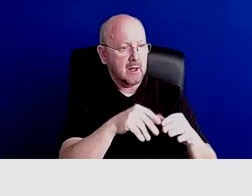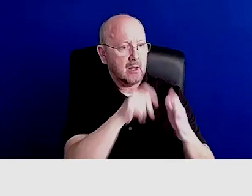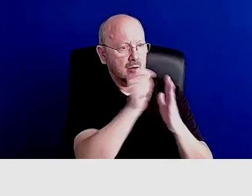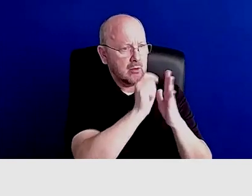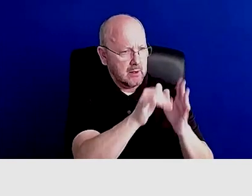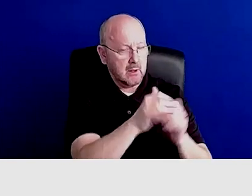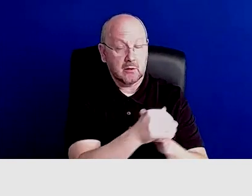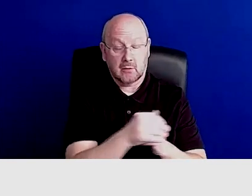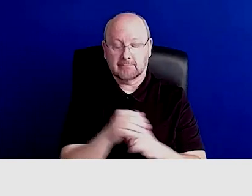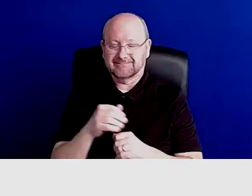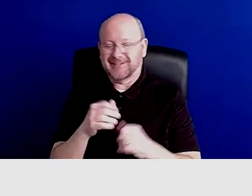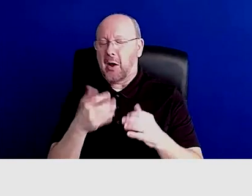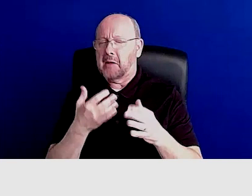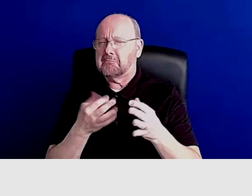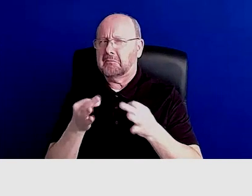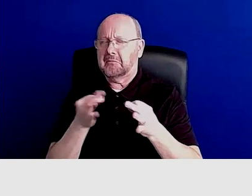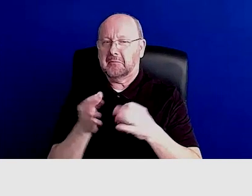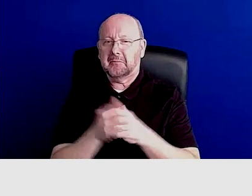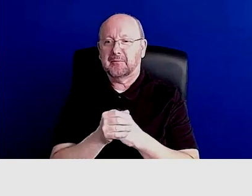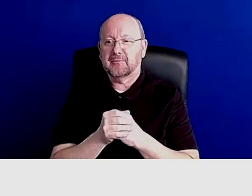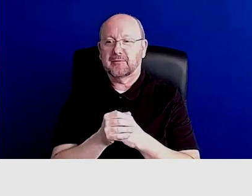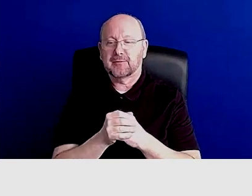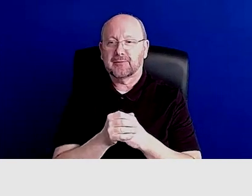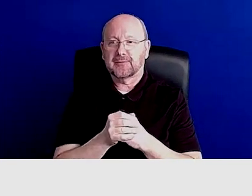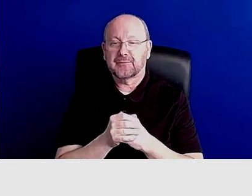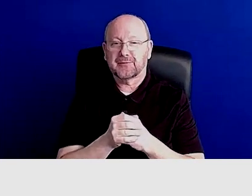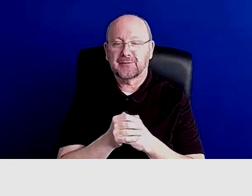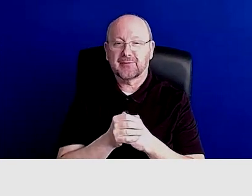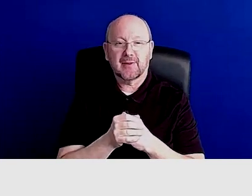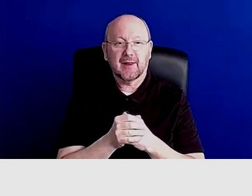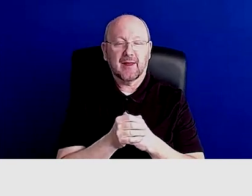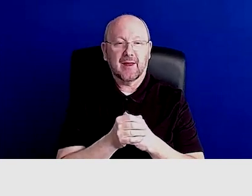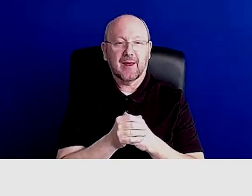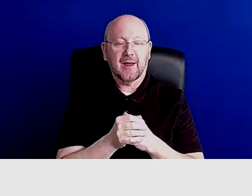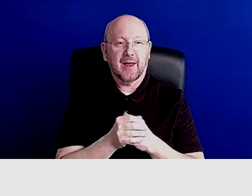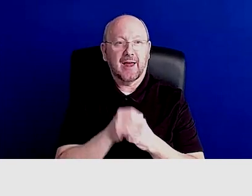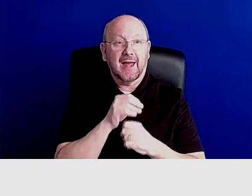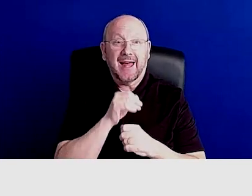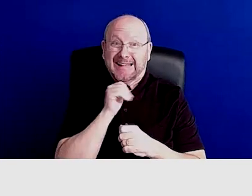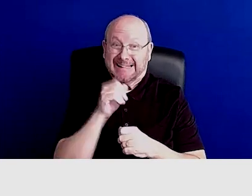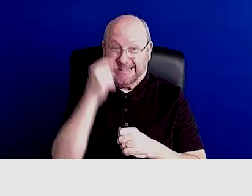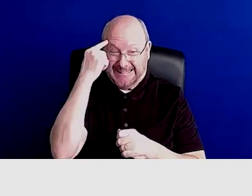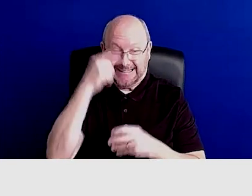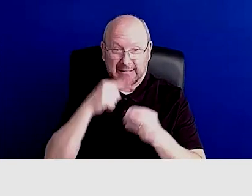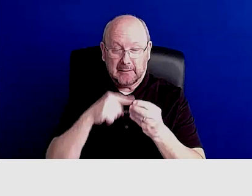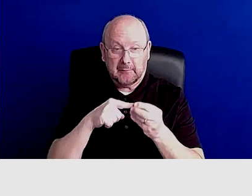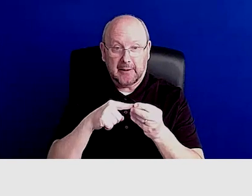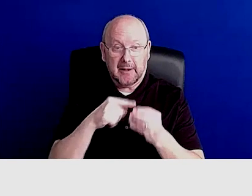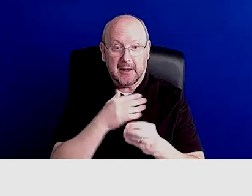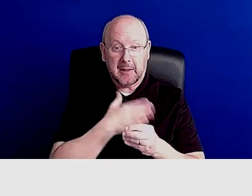so here's what I did. Okay. So I did not think of uploading my